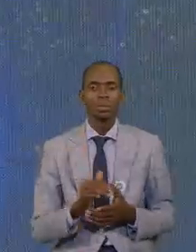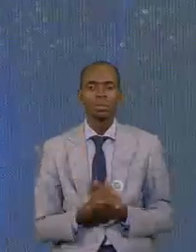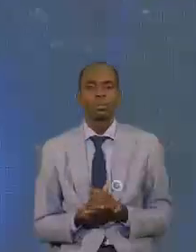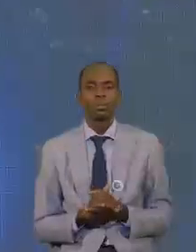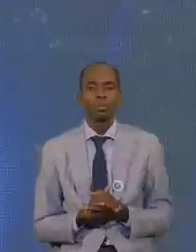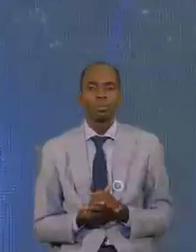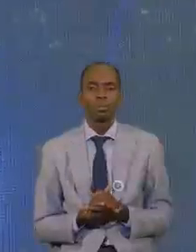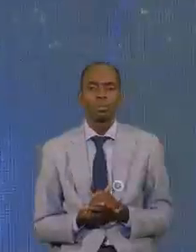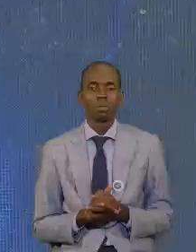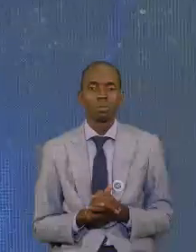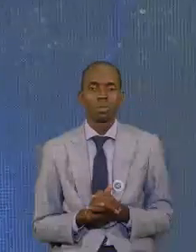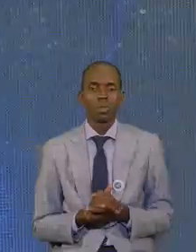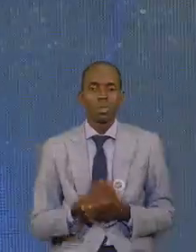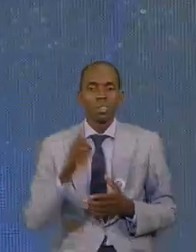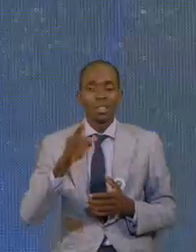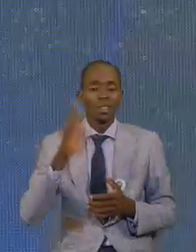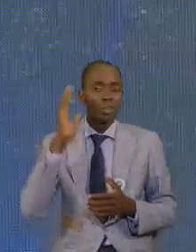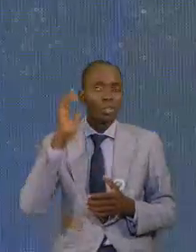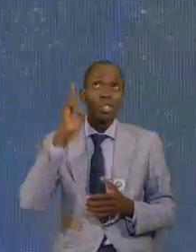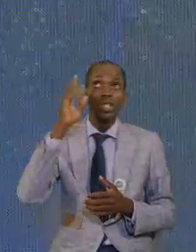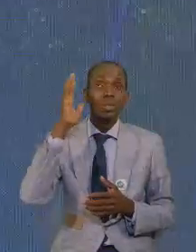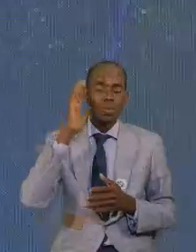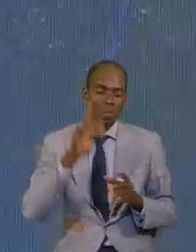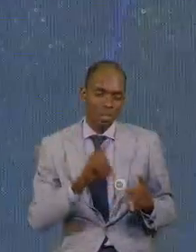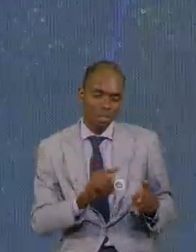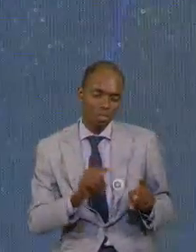He will translate us to where he is in heaven.